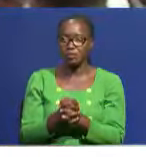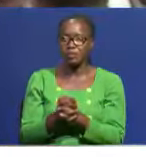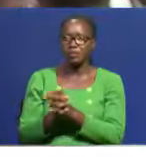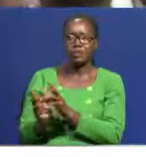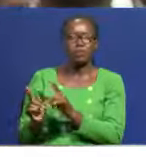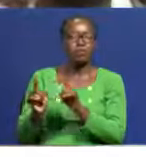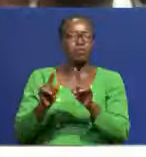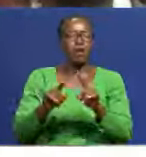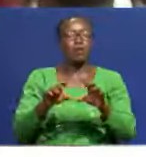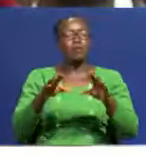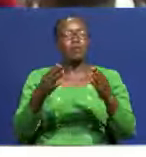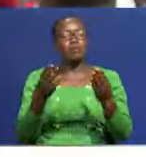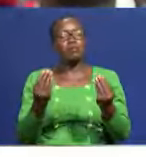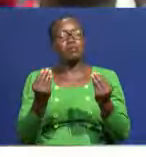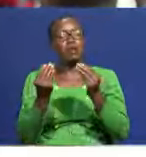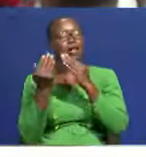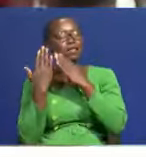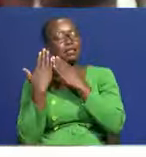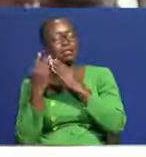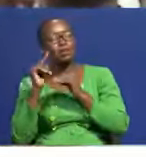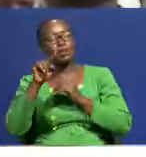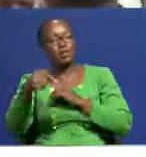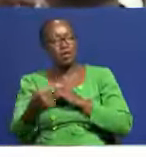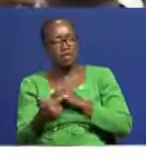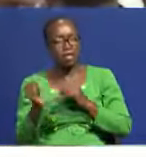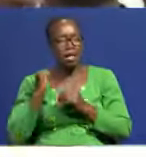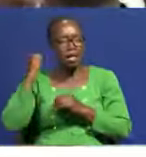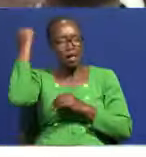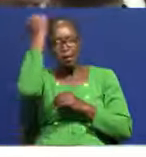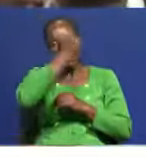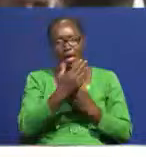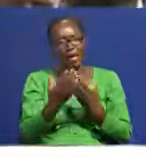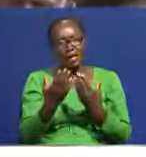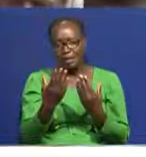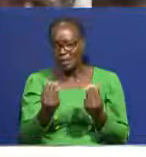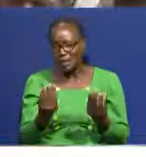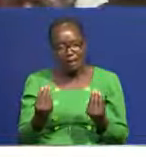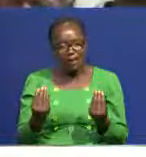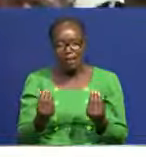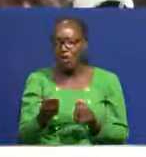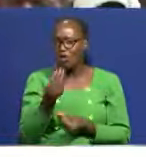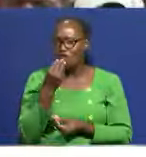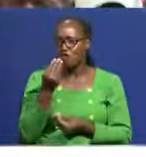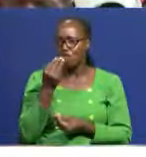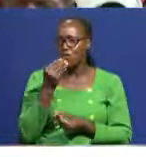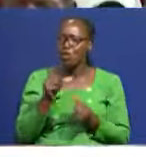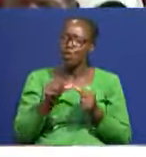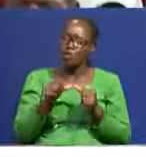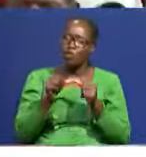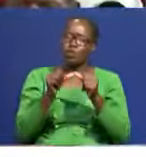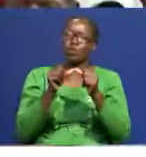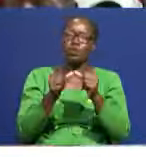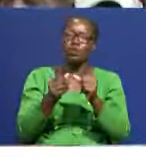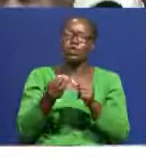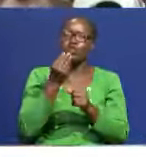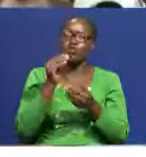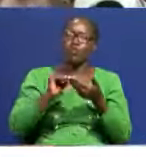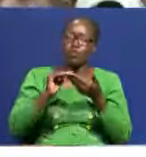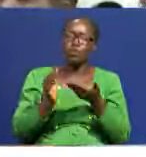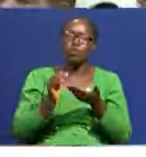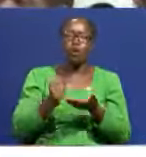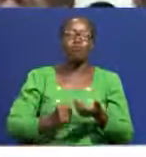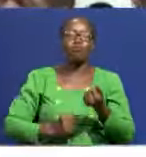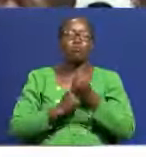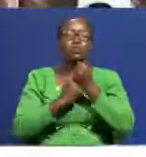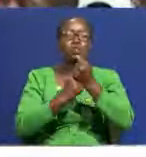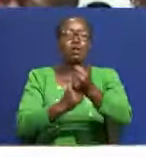Tumekuja na mattresses karibu 1000, tumekuja na blanketi, tumekuja na chakula. Na tutaendelea kuleta chakula zaidi, tutaendelea